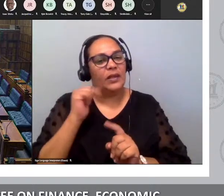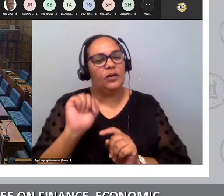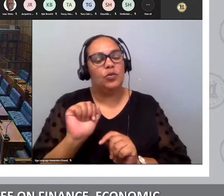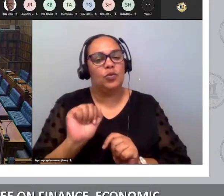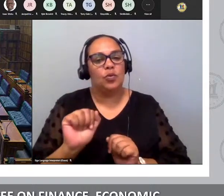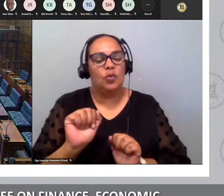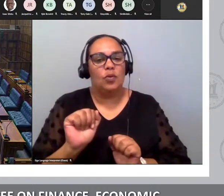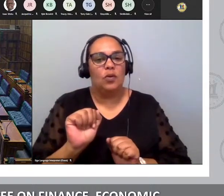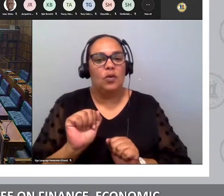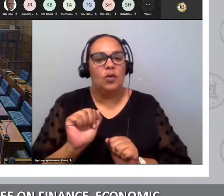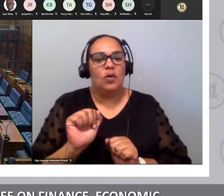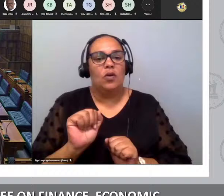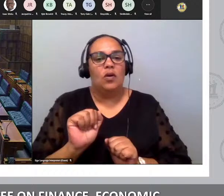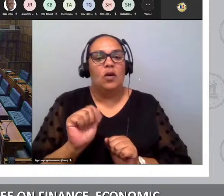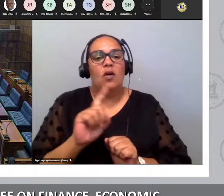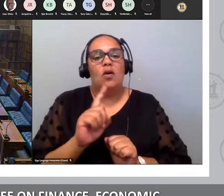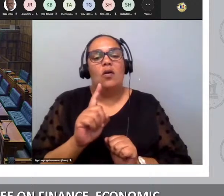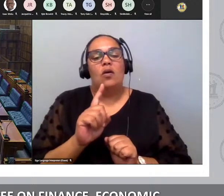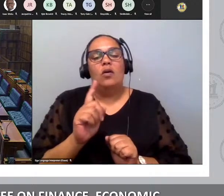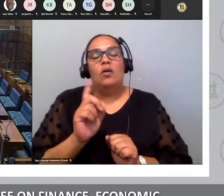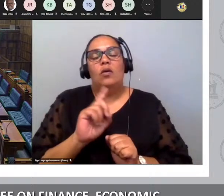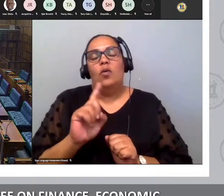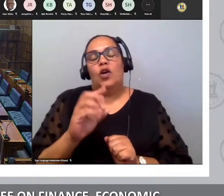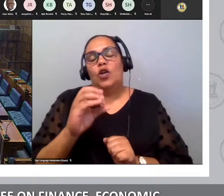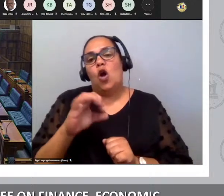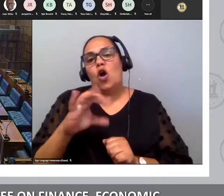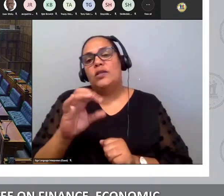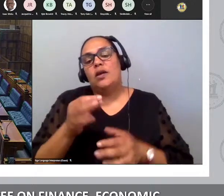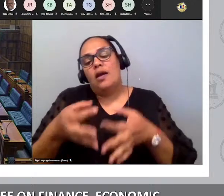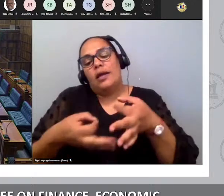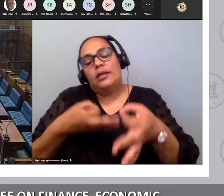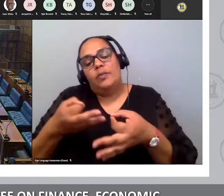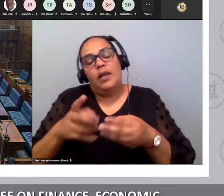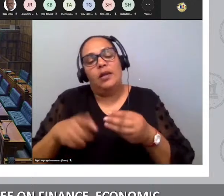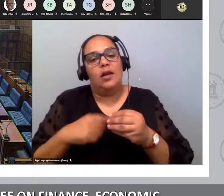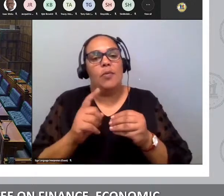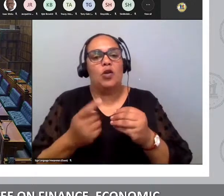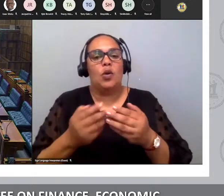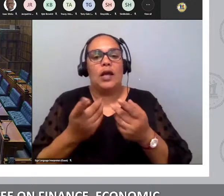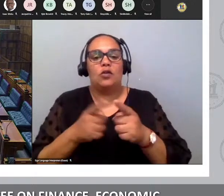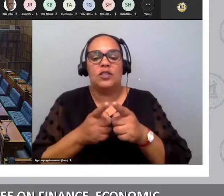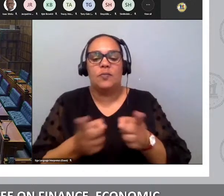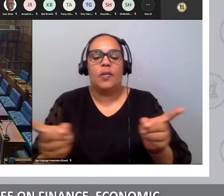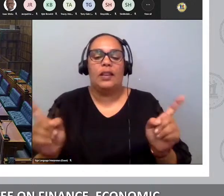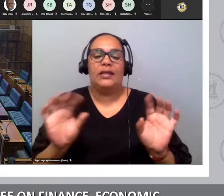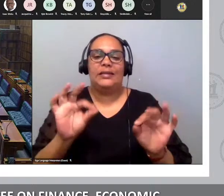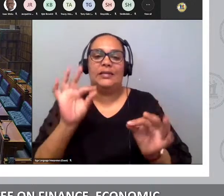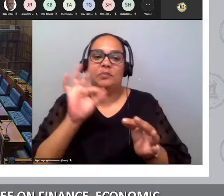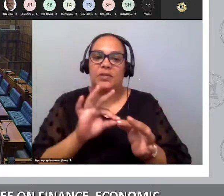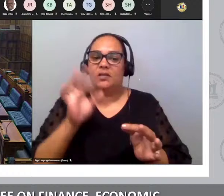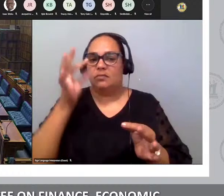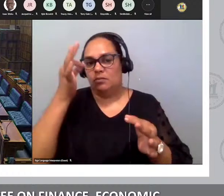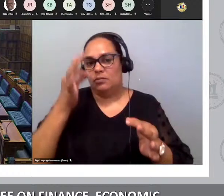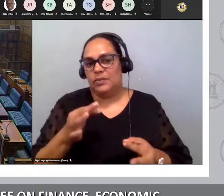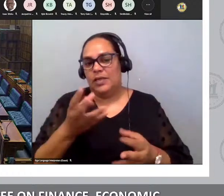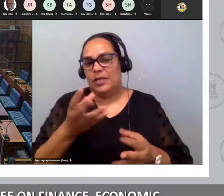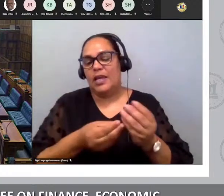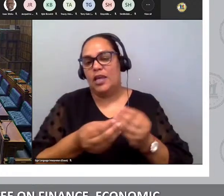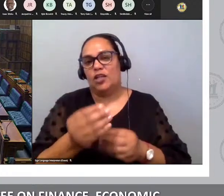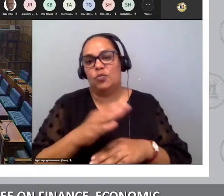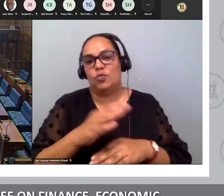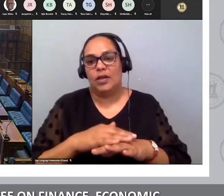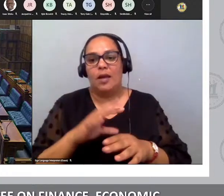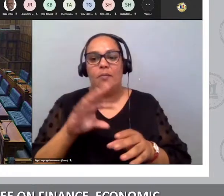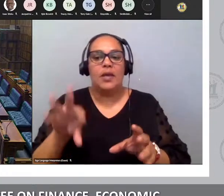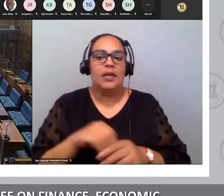the dichotomy that Oscar gave to us of splitting this particular deciduous export season